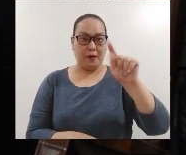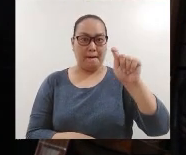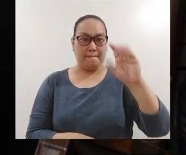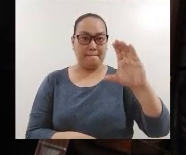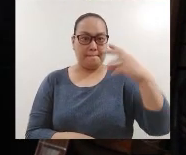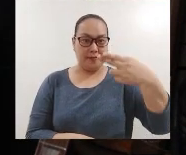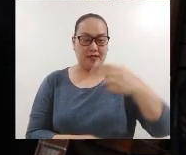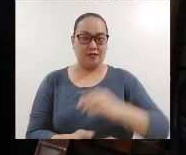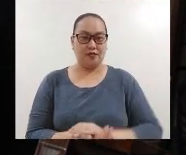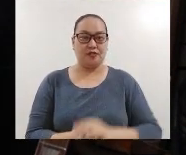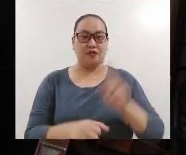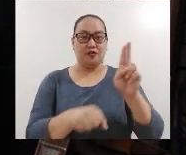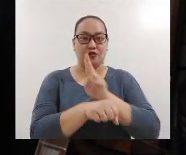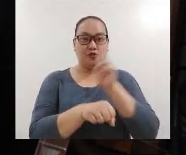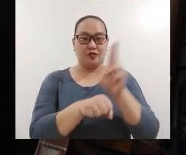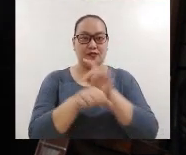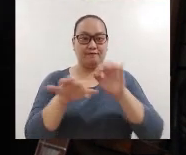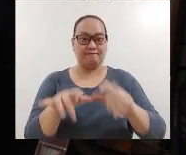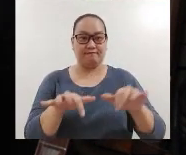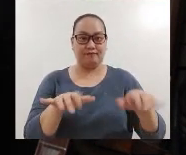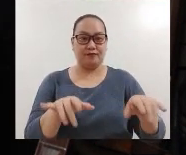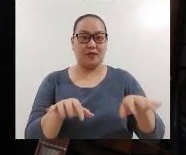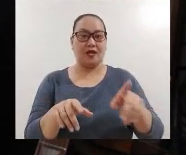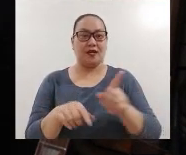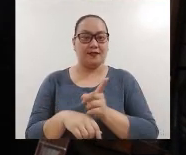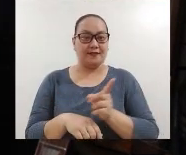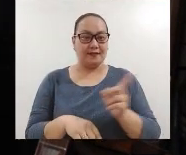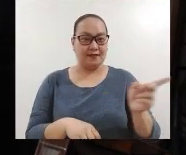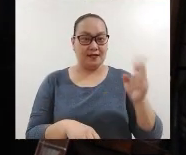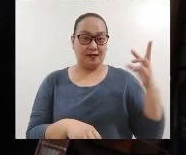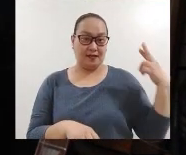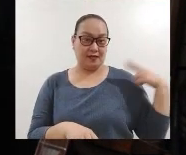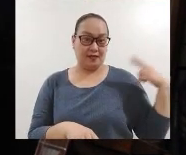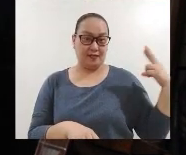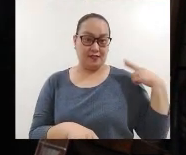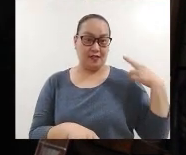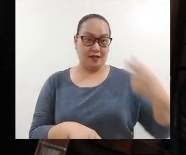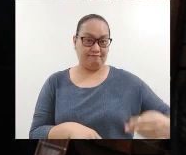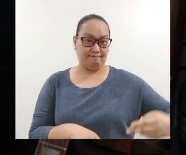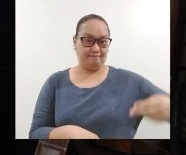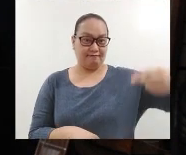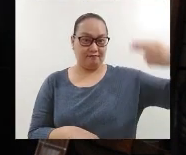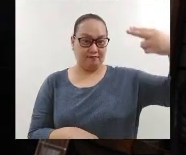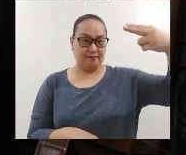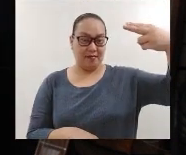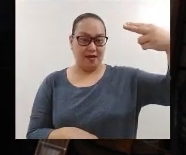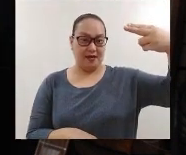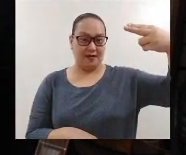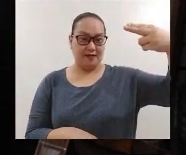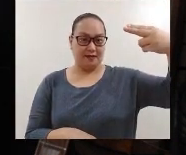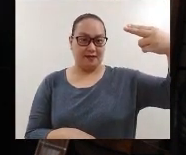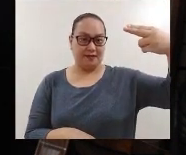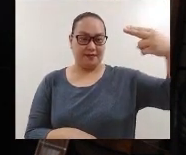pitch. Using the keyboard, the direction towards the right is getting higher in pitch.